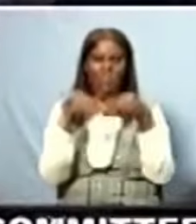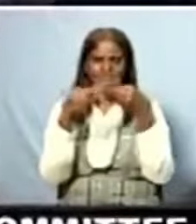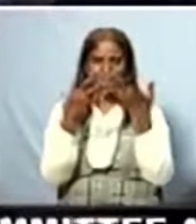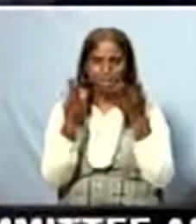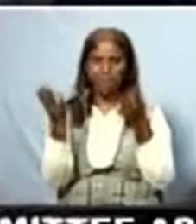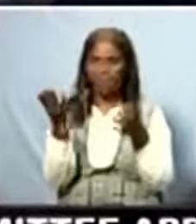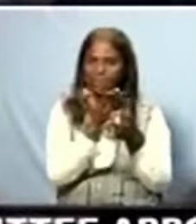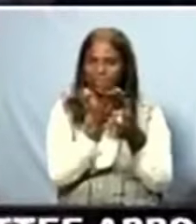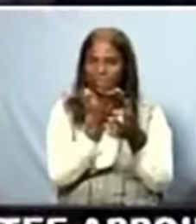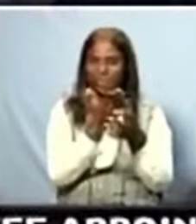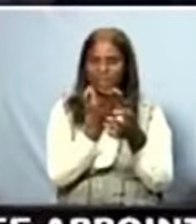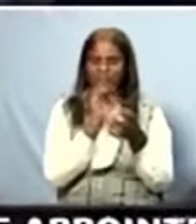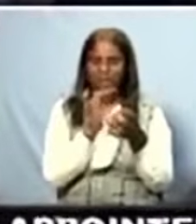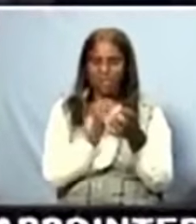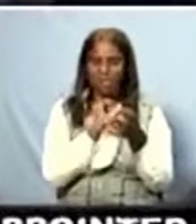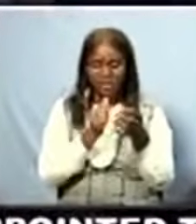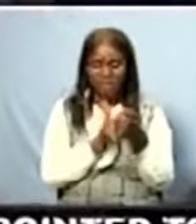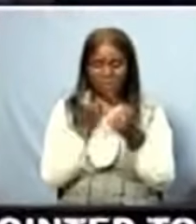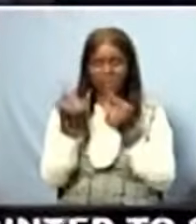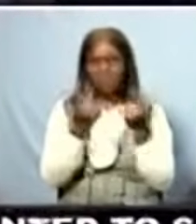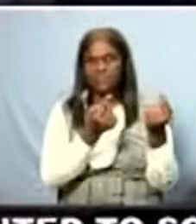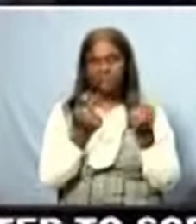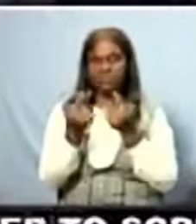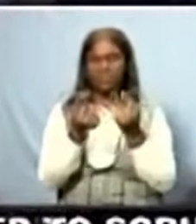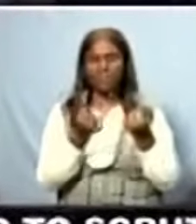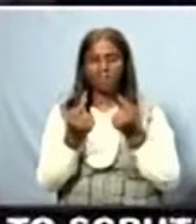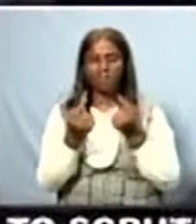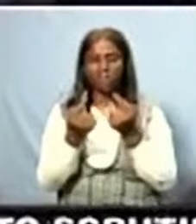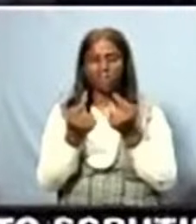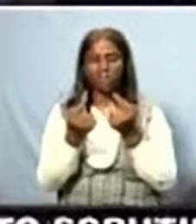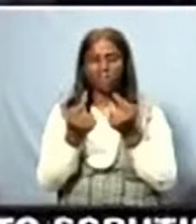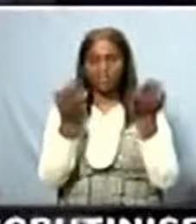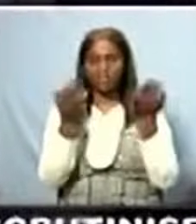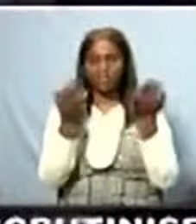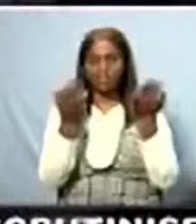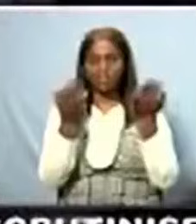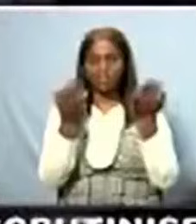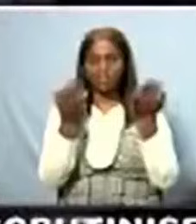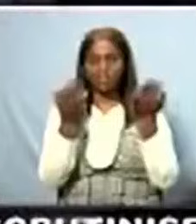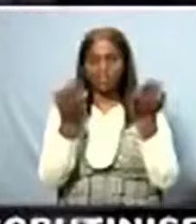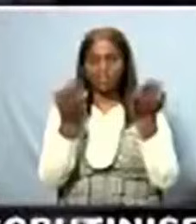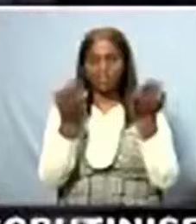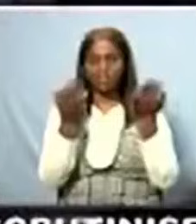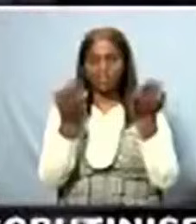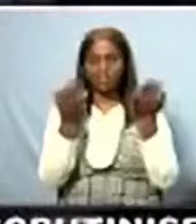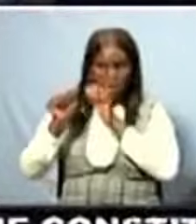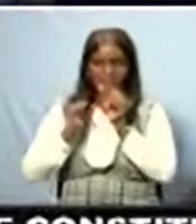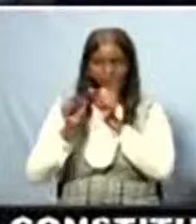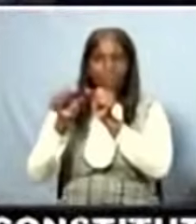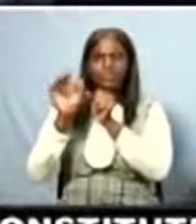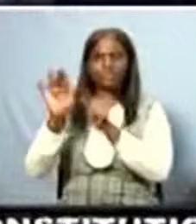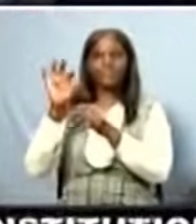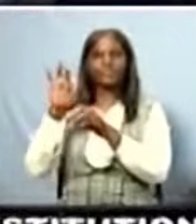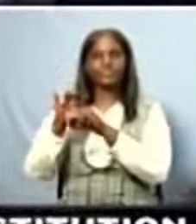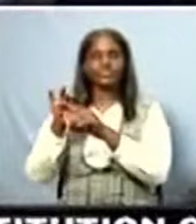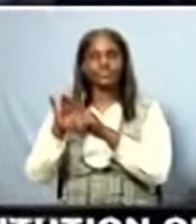given our current situation, where we have the presidential system of